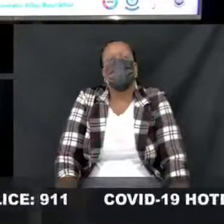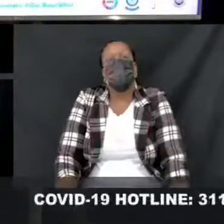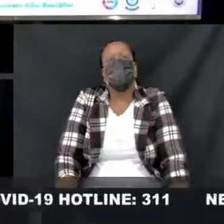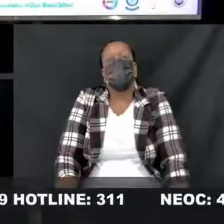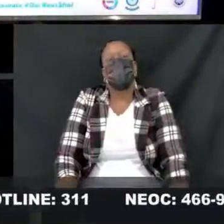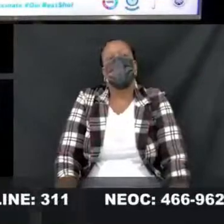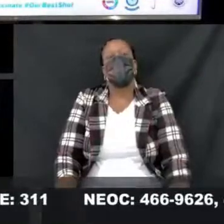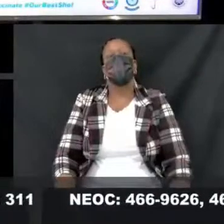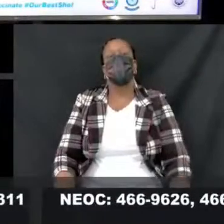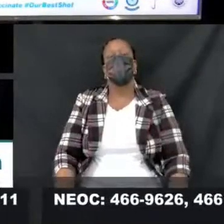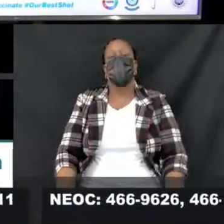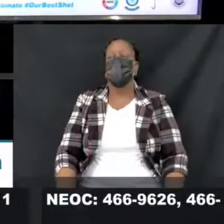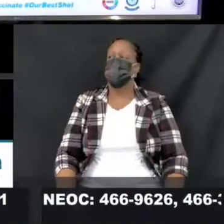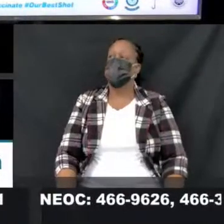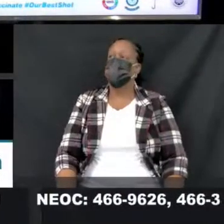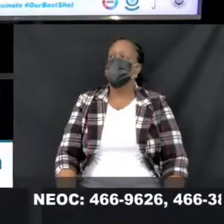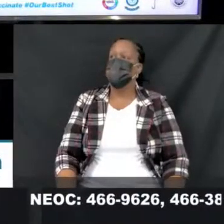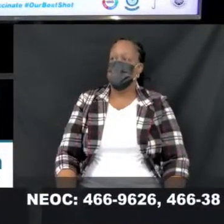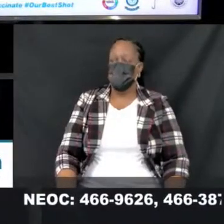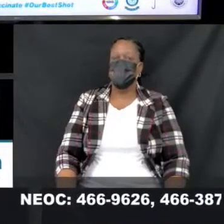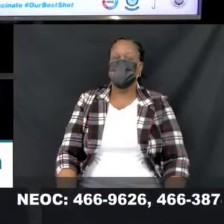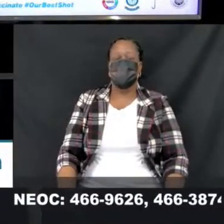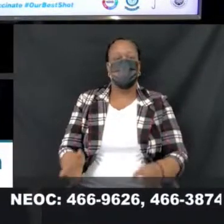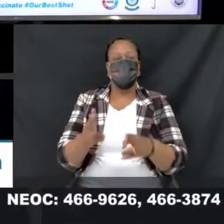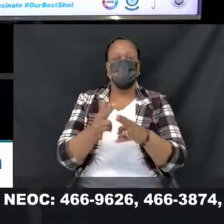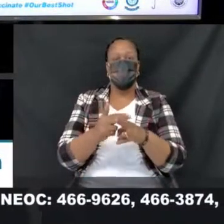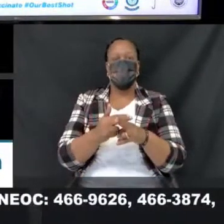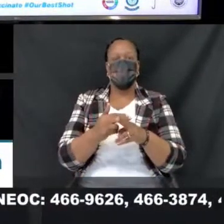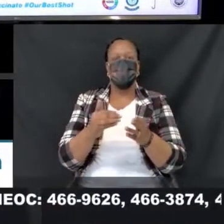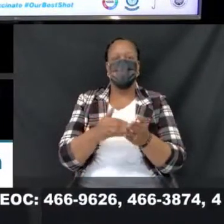Thank you, Superintendent. That was very brief indeed.